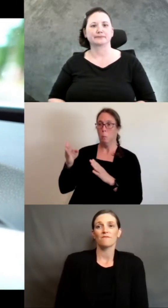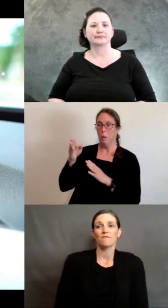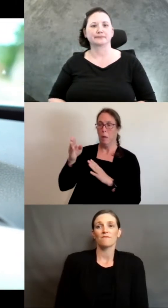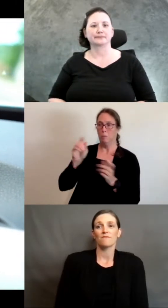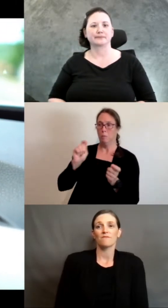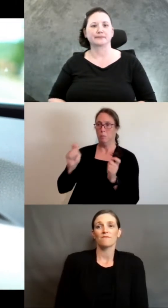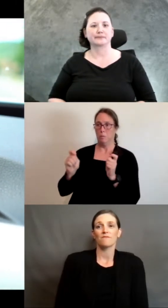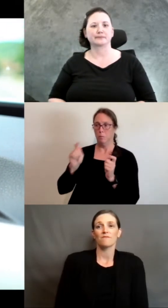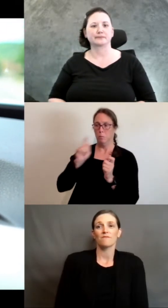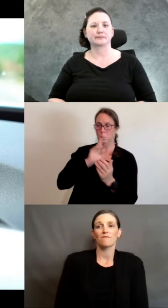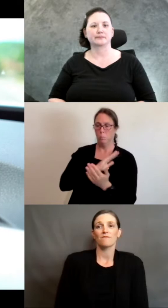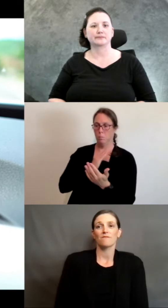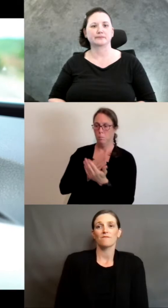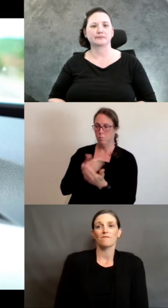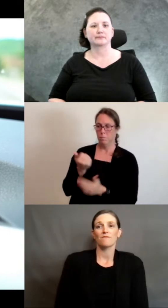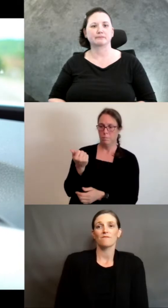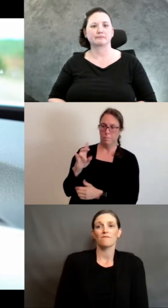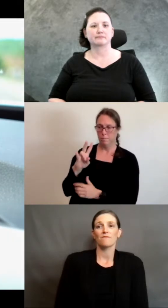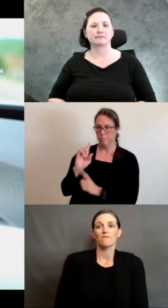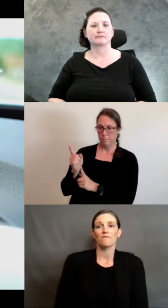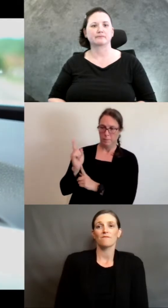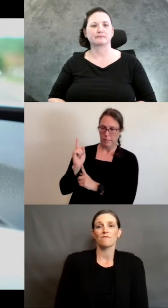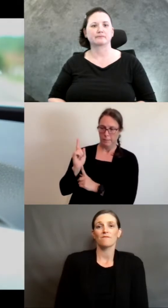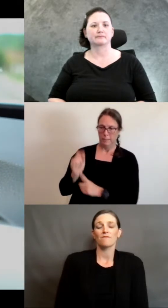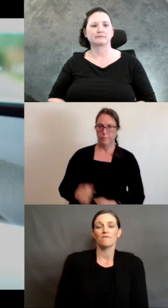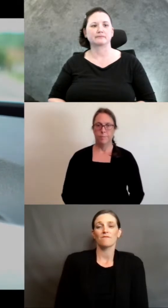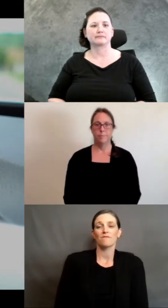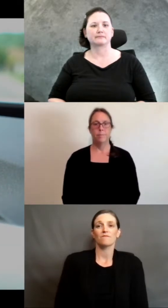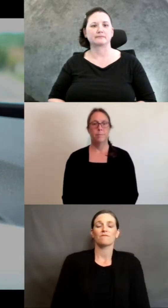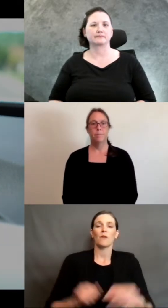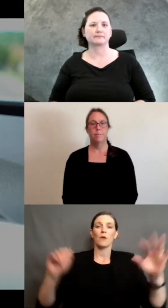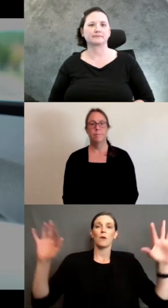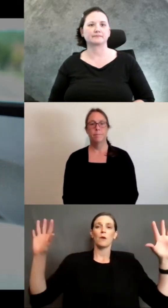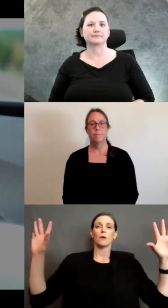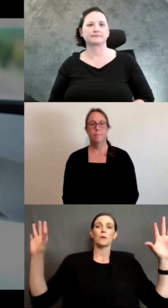minutes. The scene fades.